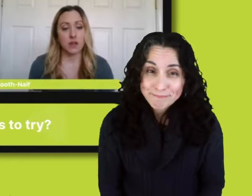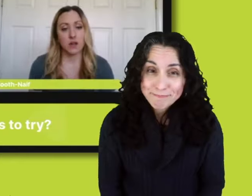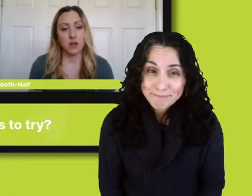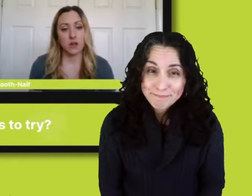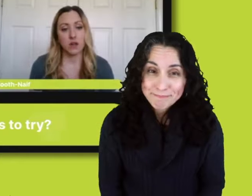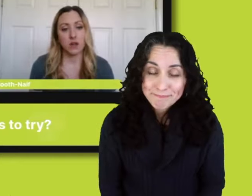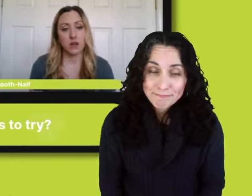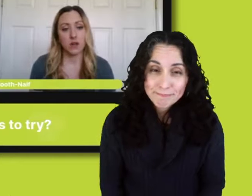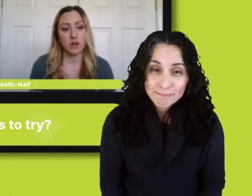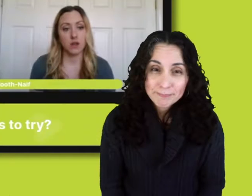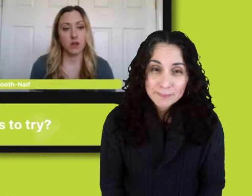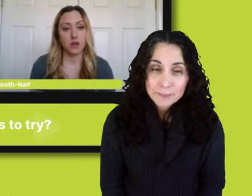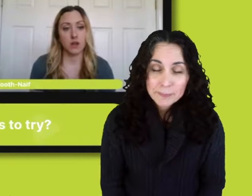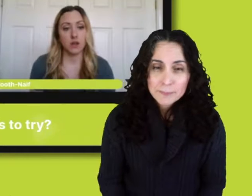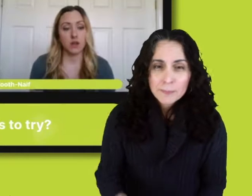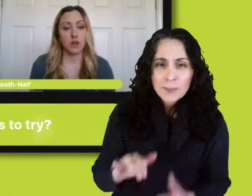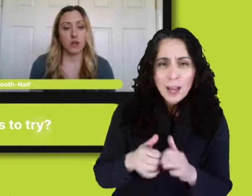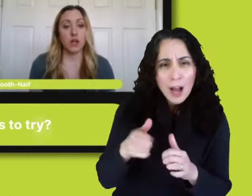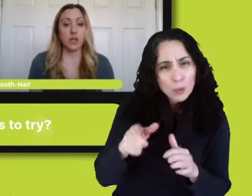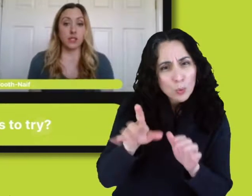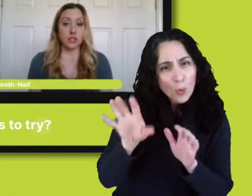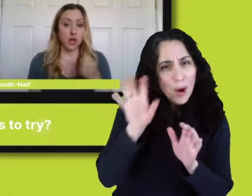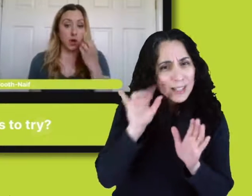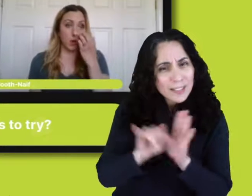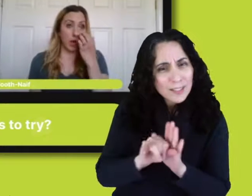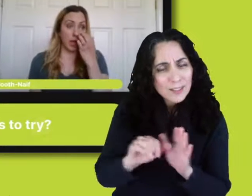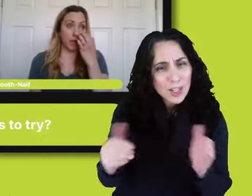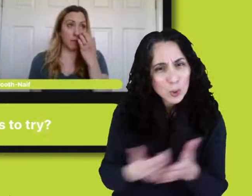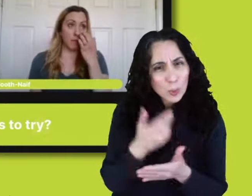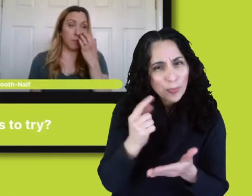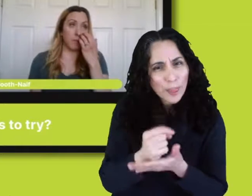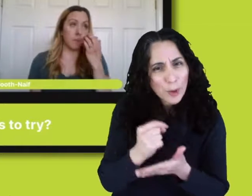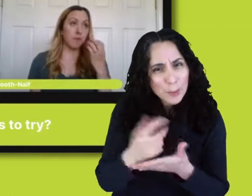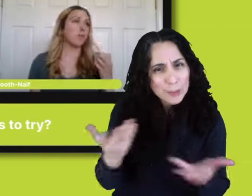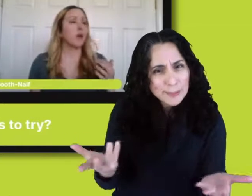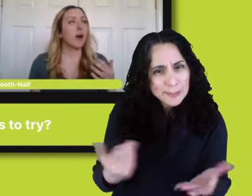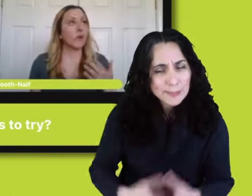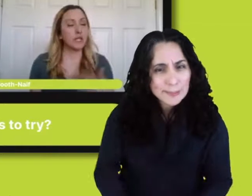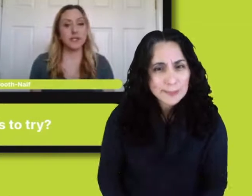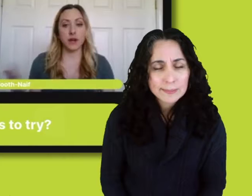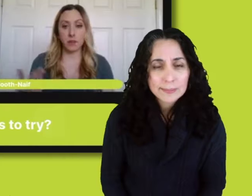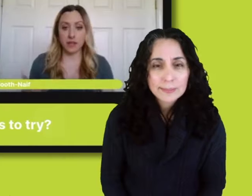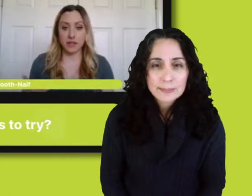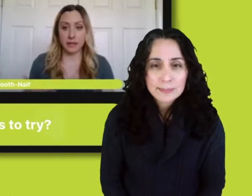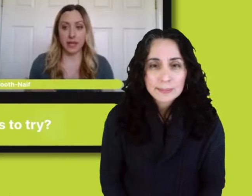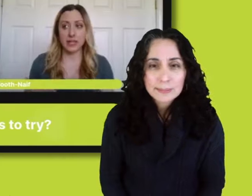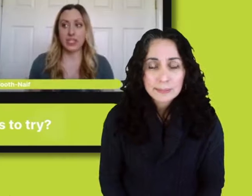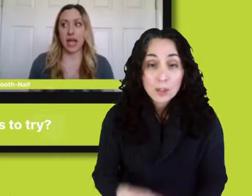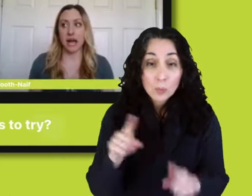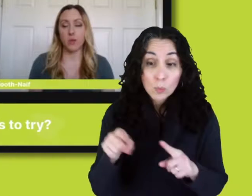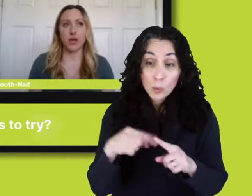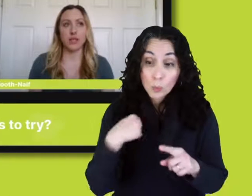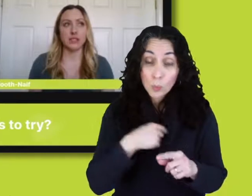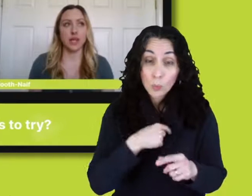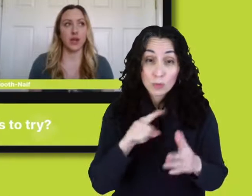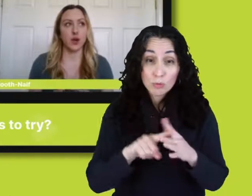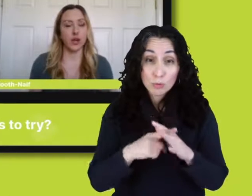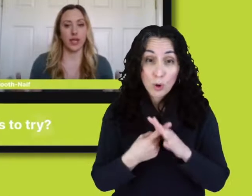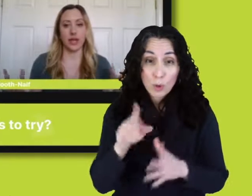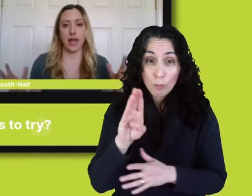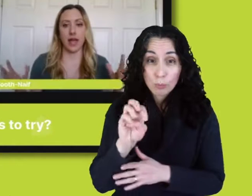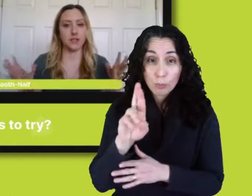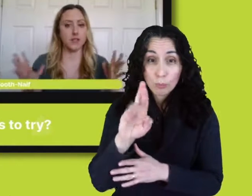you identify new therapies to try? So, once we started Briella's page, I was